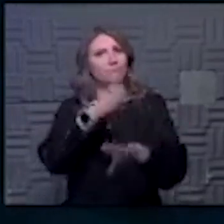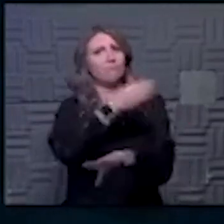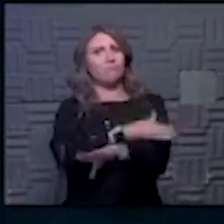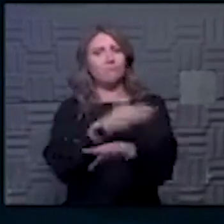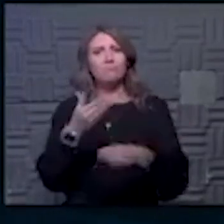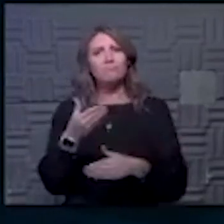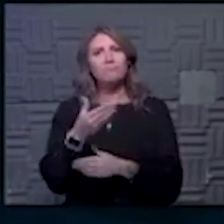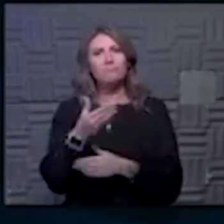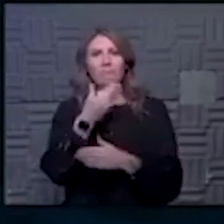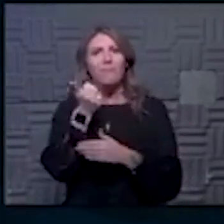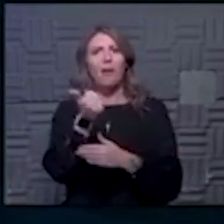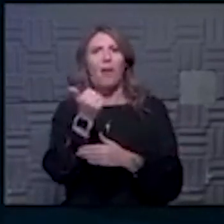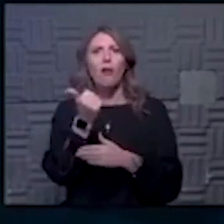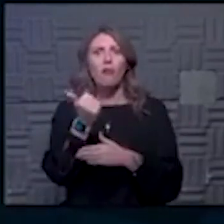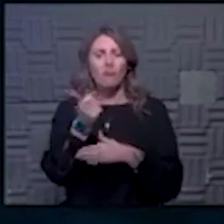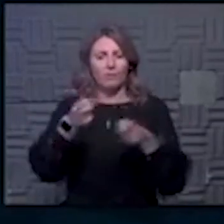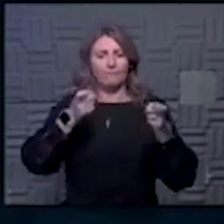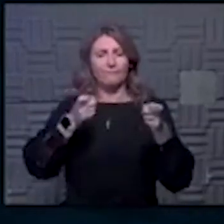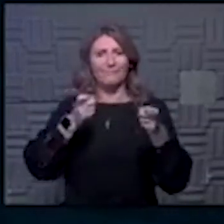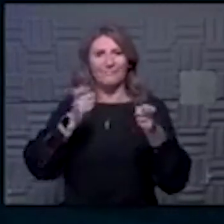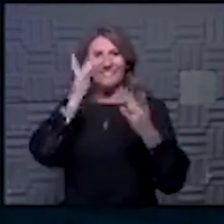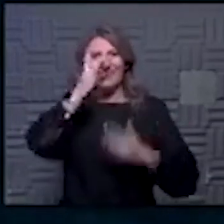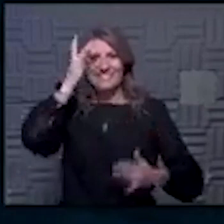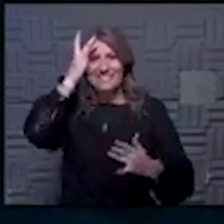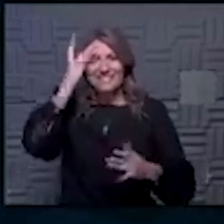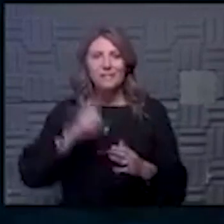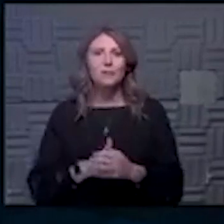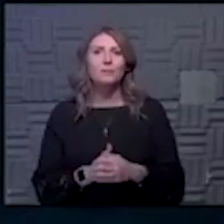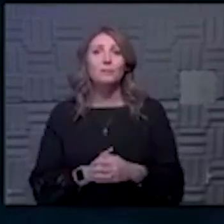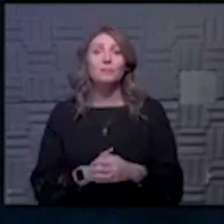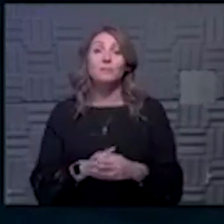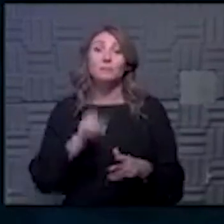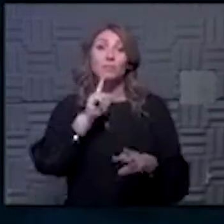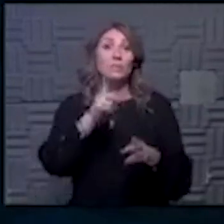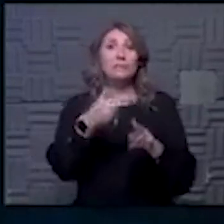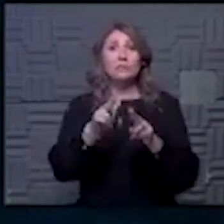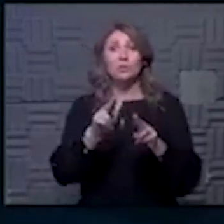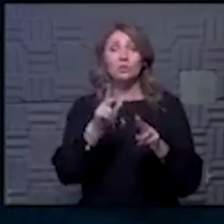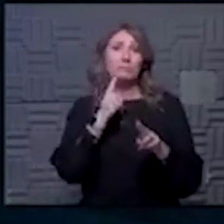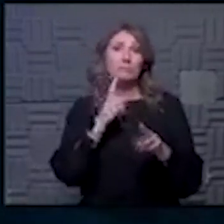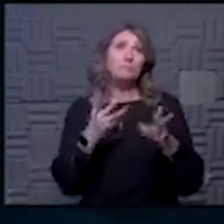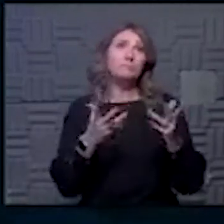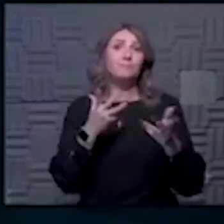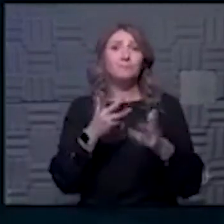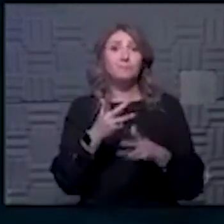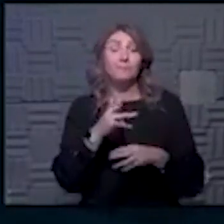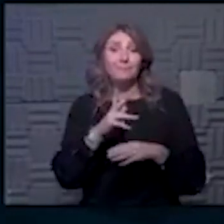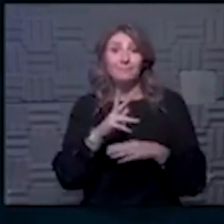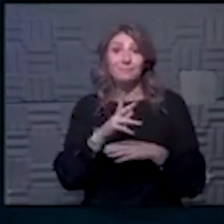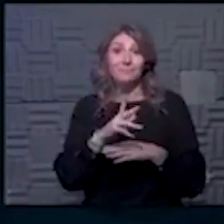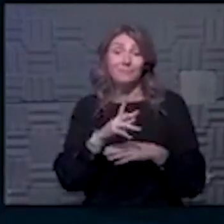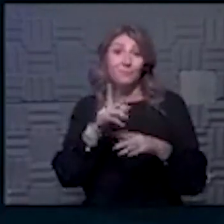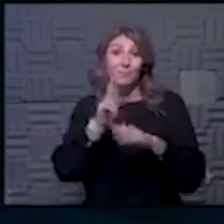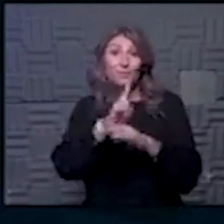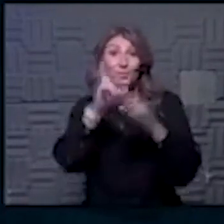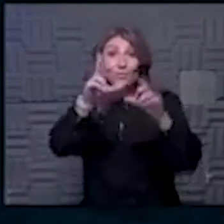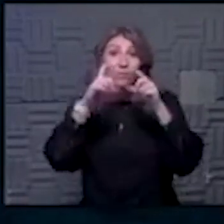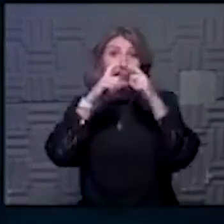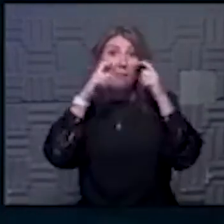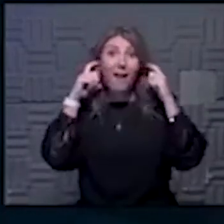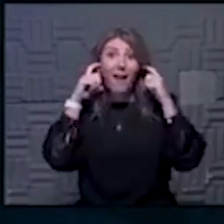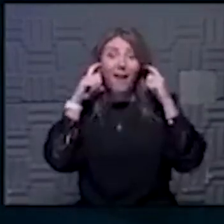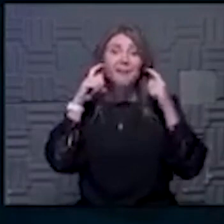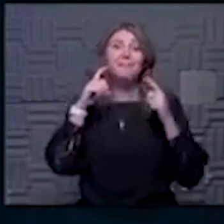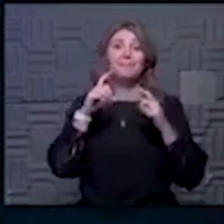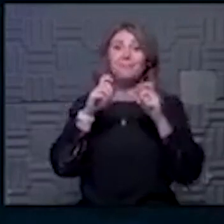at treating this disease. So I think in short, my advice is wear your mask, keep your distance, wash